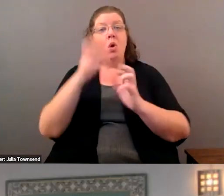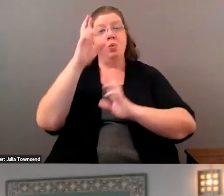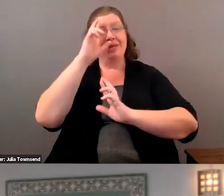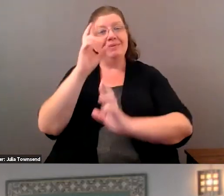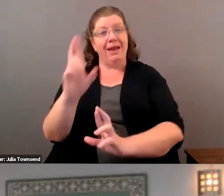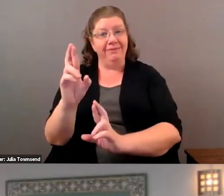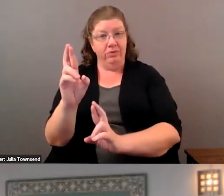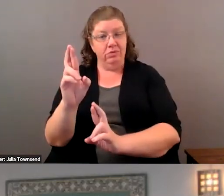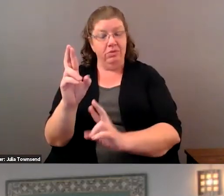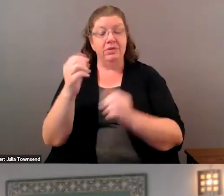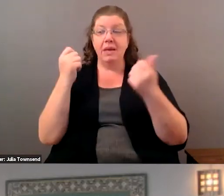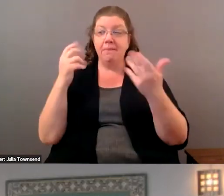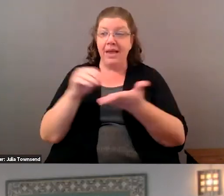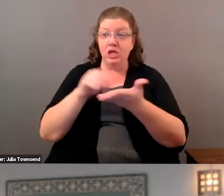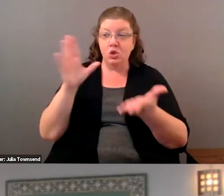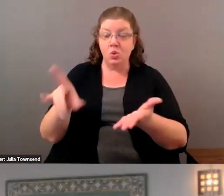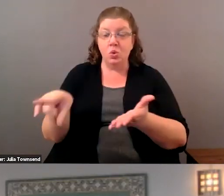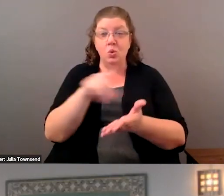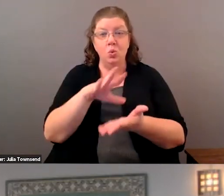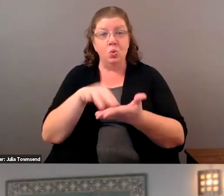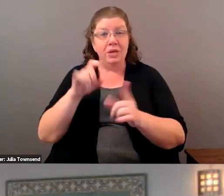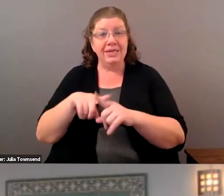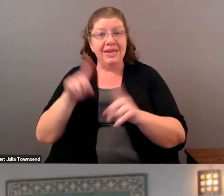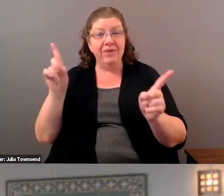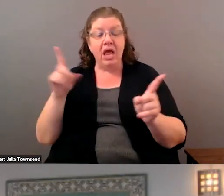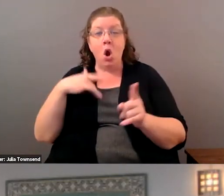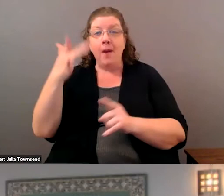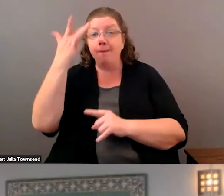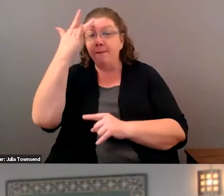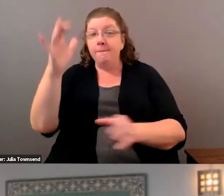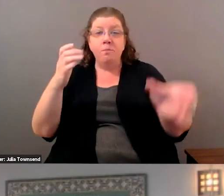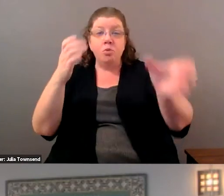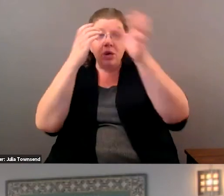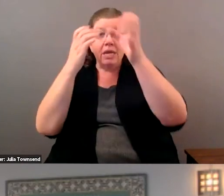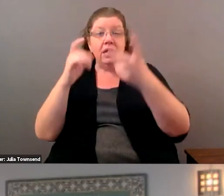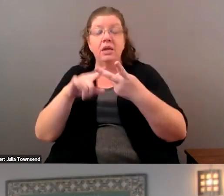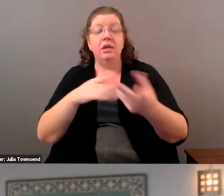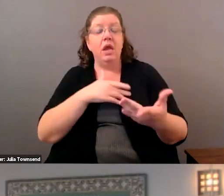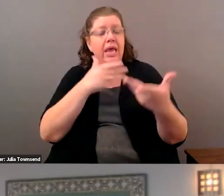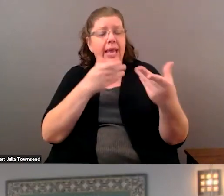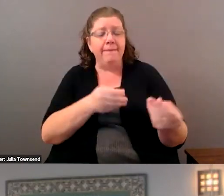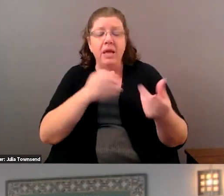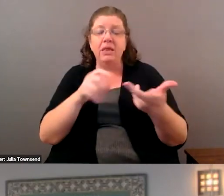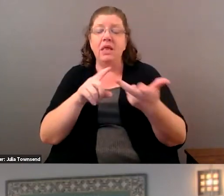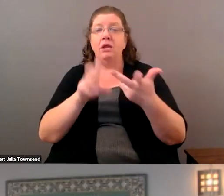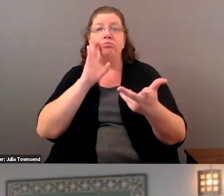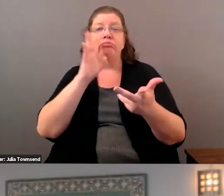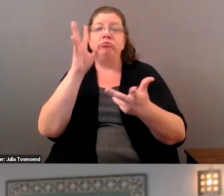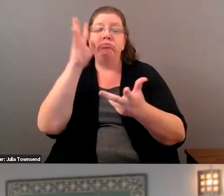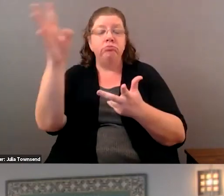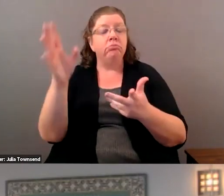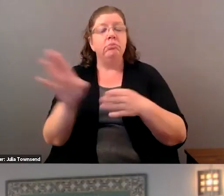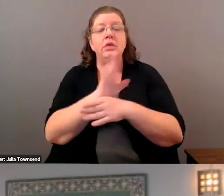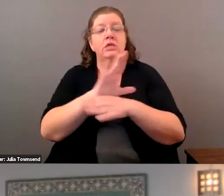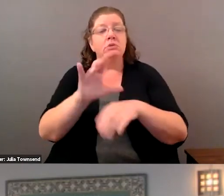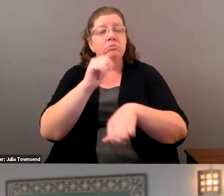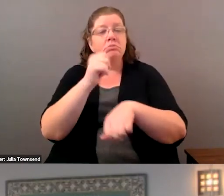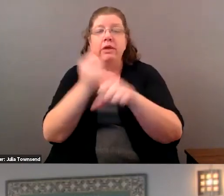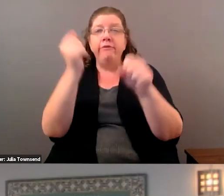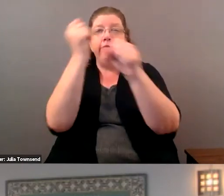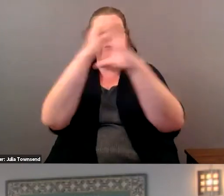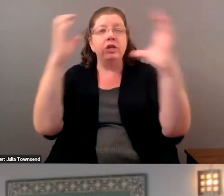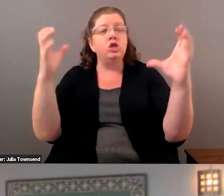because many students with differences are frankly brilliant, very empathetic, entrepreneurial, and visionary. And we